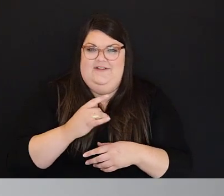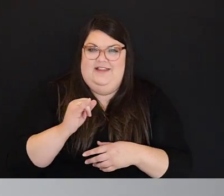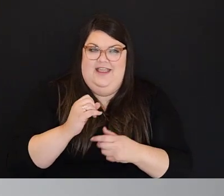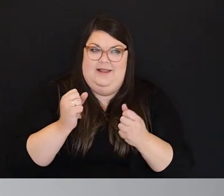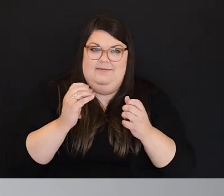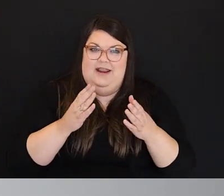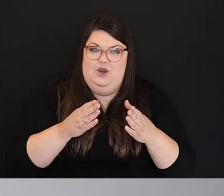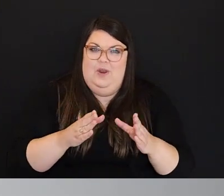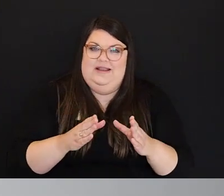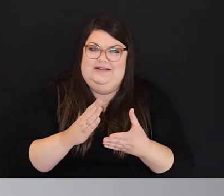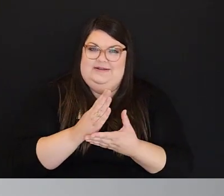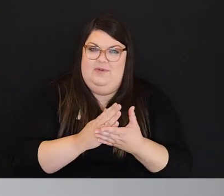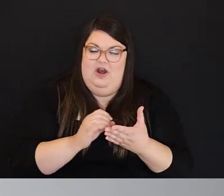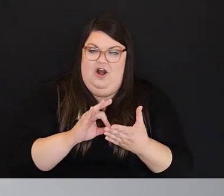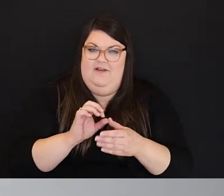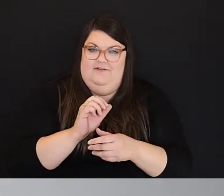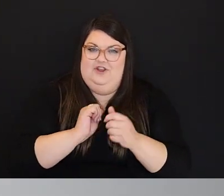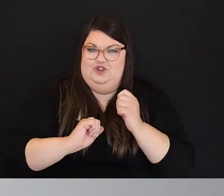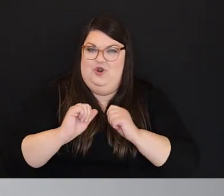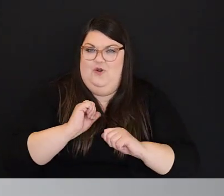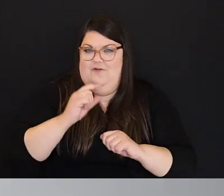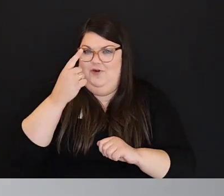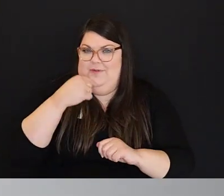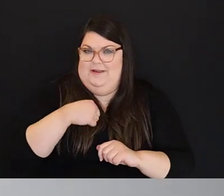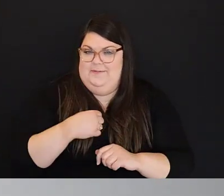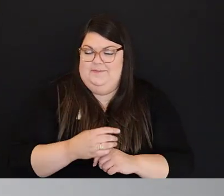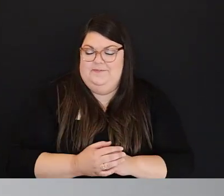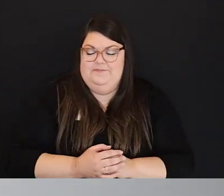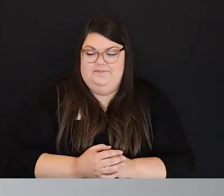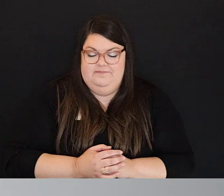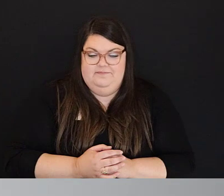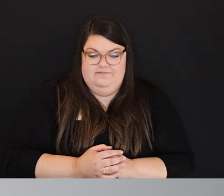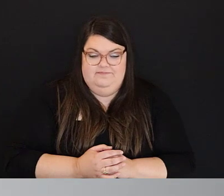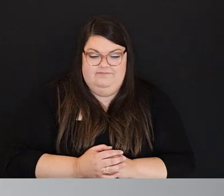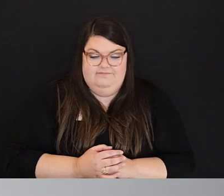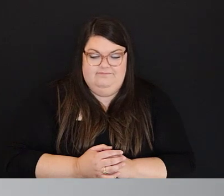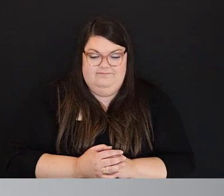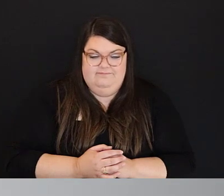in many ways is like a piece in the show for me. It's